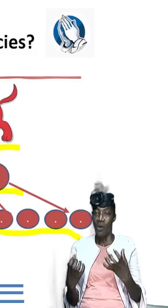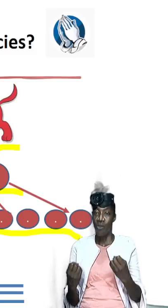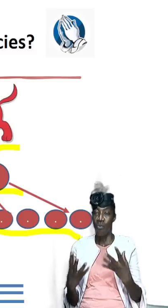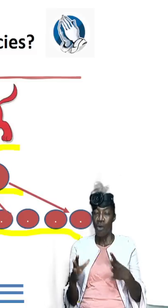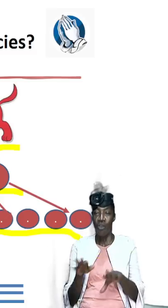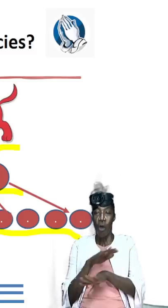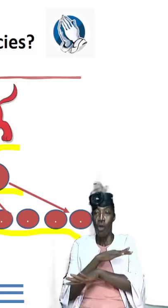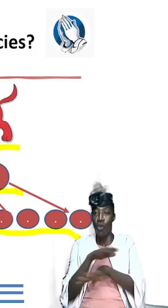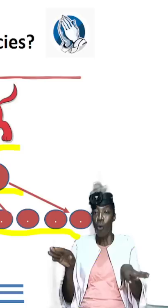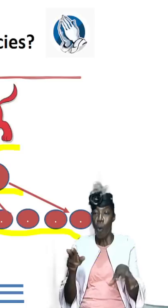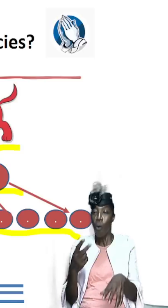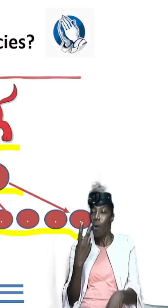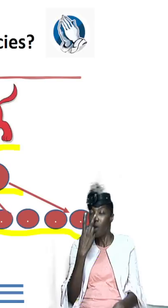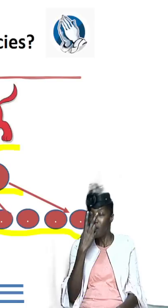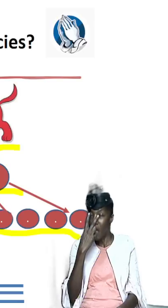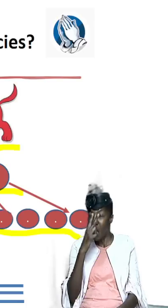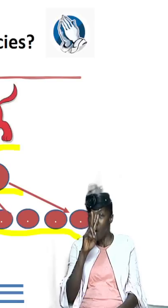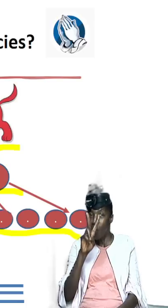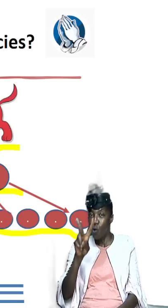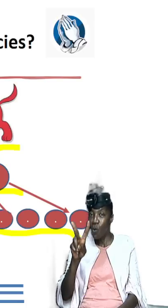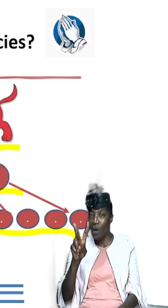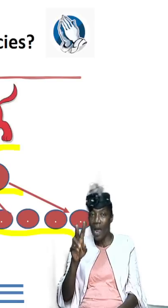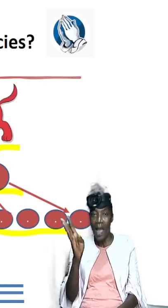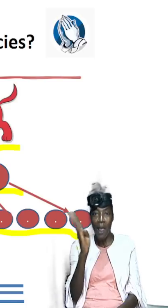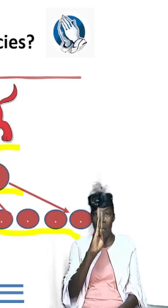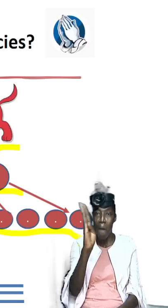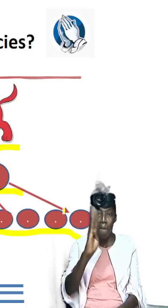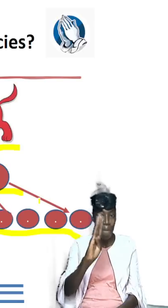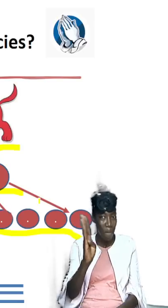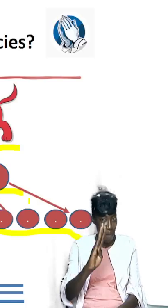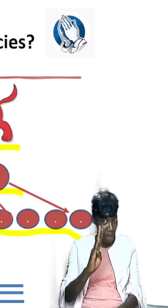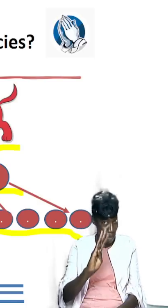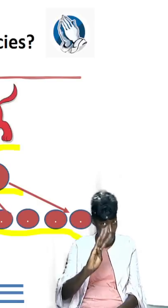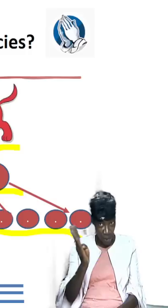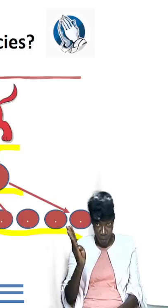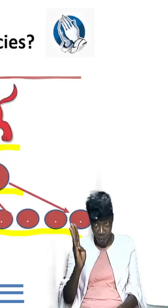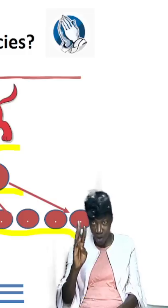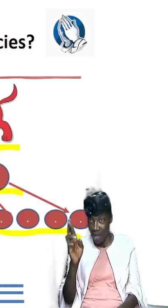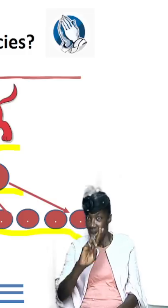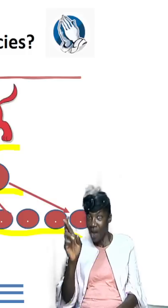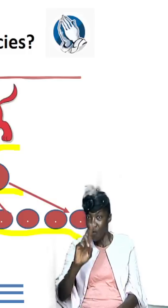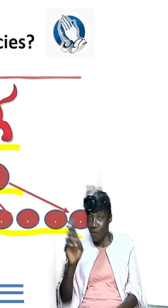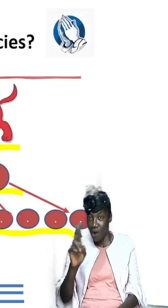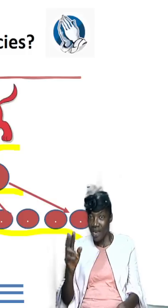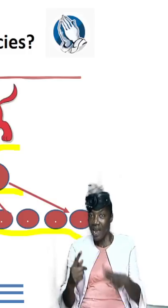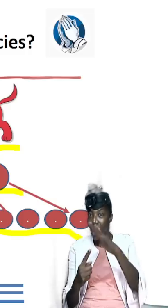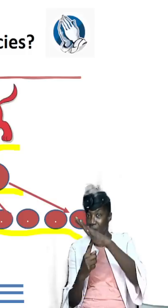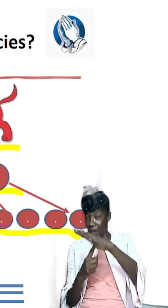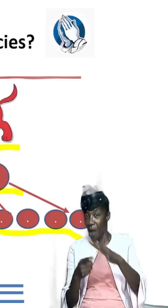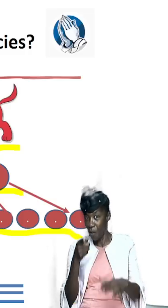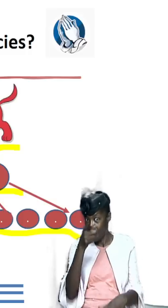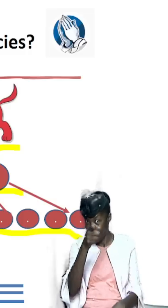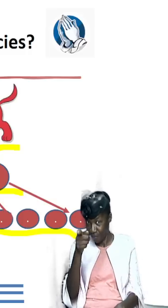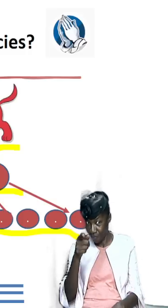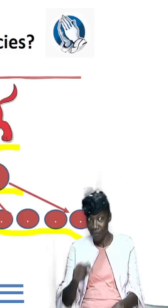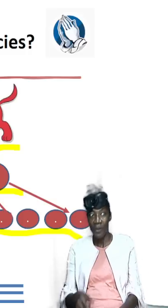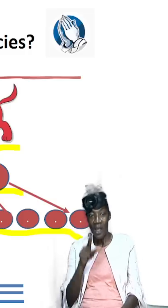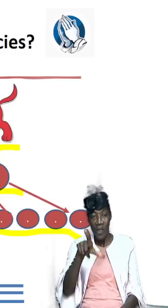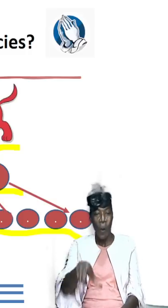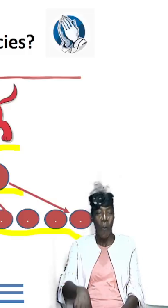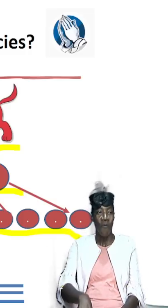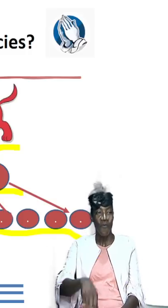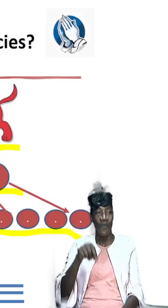even look like blue and red up top. You're going to find that they have,